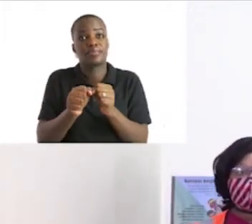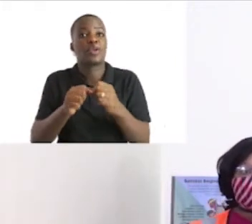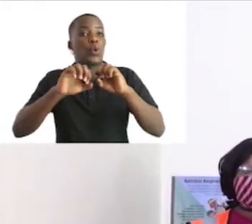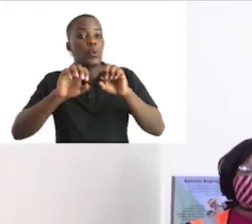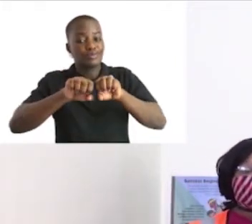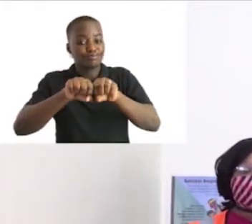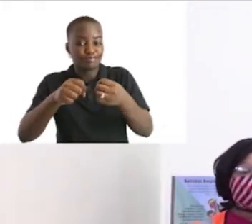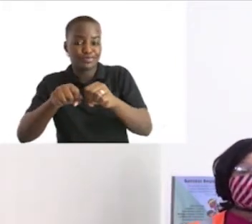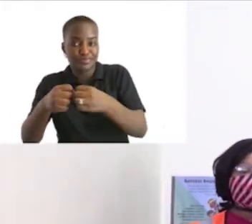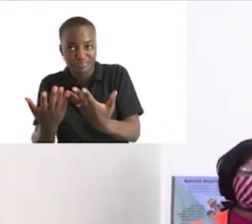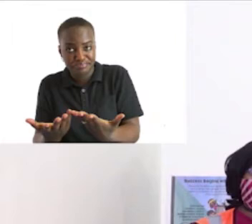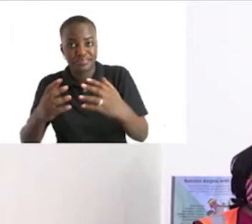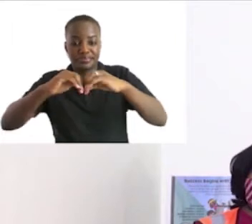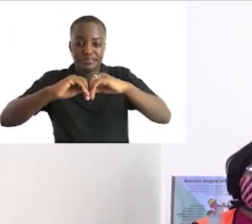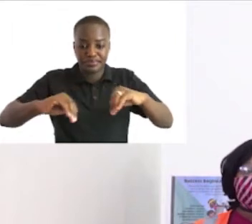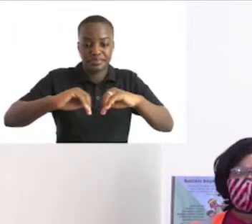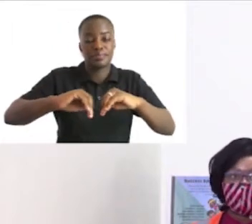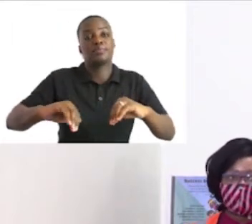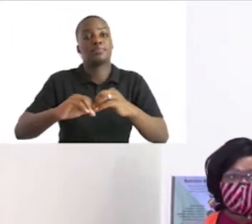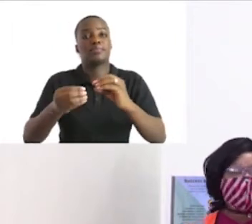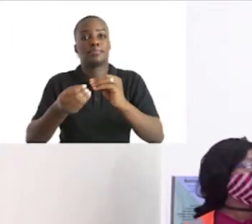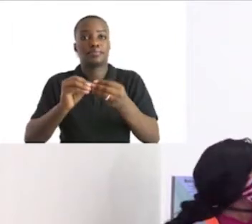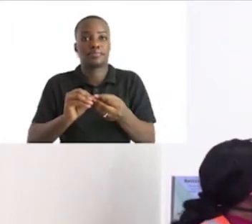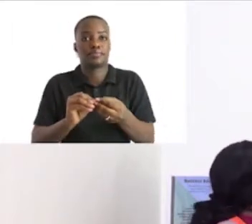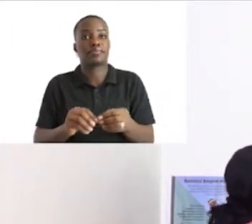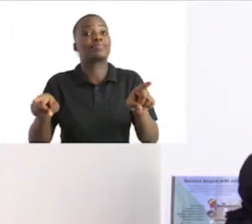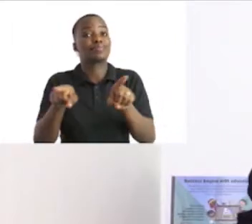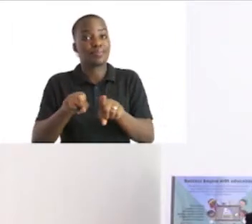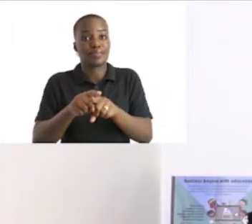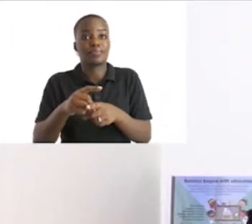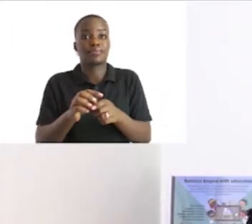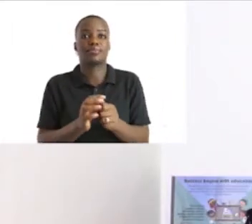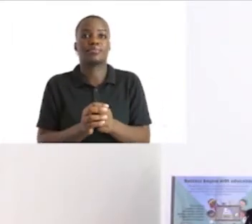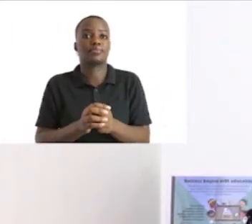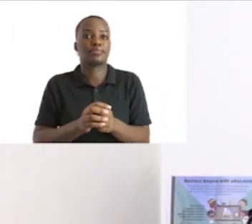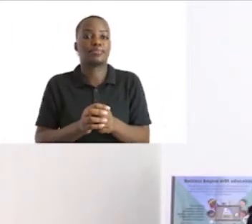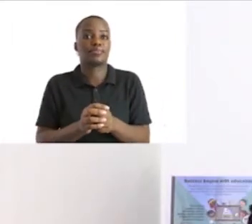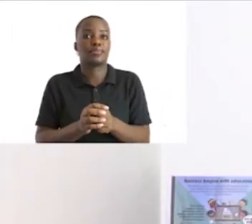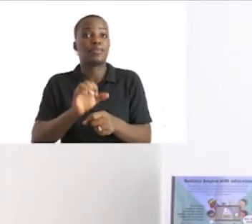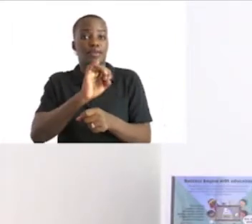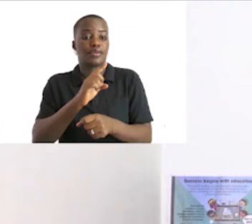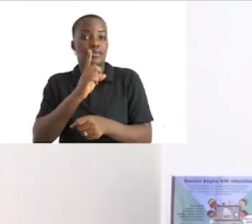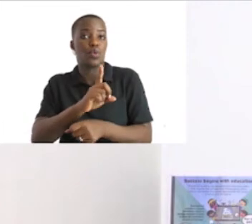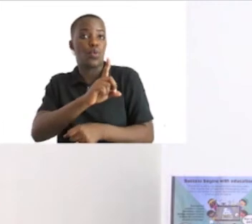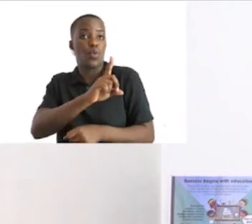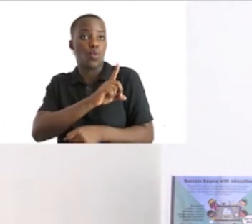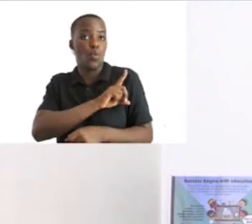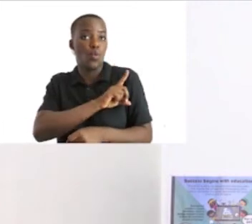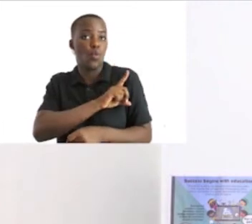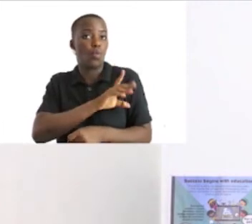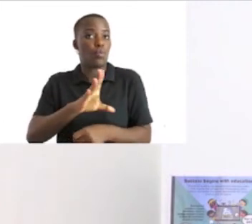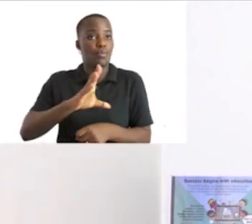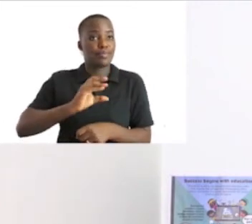breaking down a number, it is exactly how you say it. So if I say 100, then I must